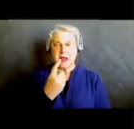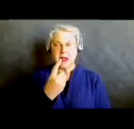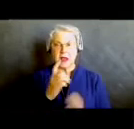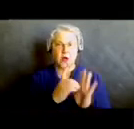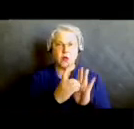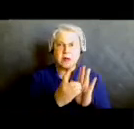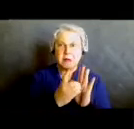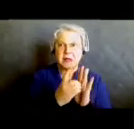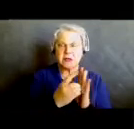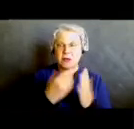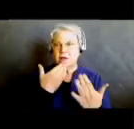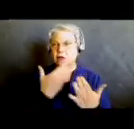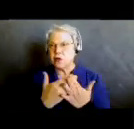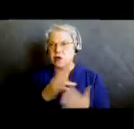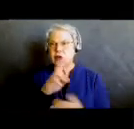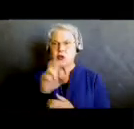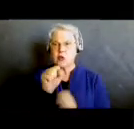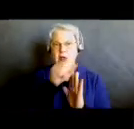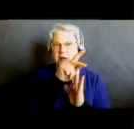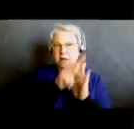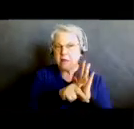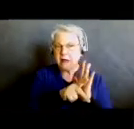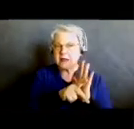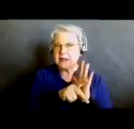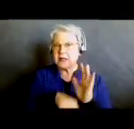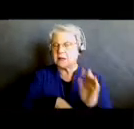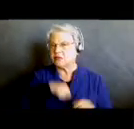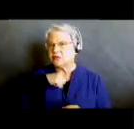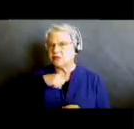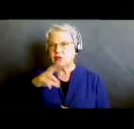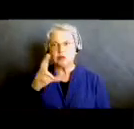demonstrating US sovereignty in ways that were